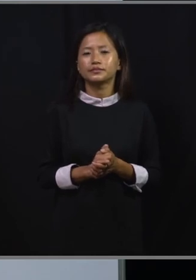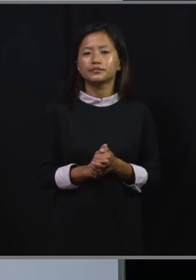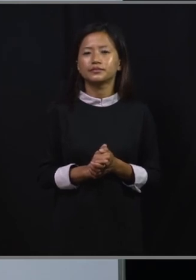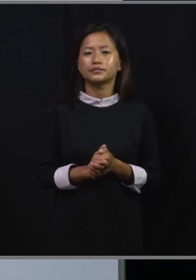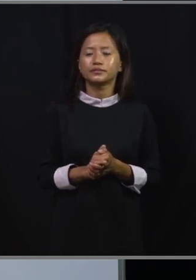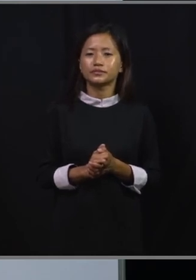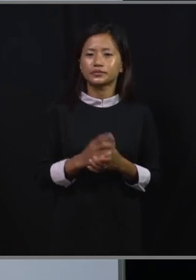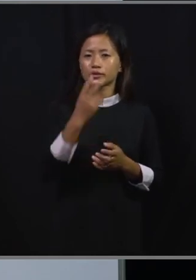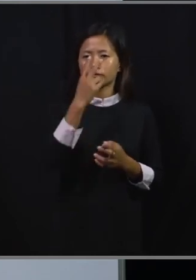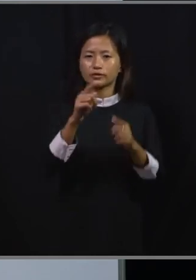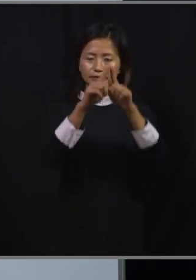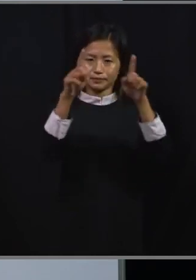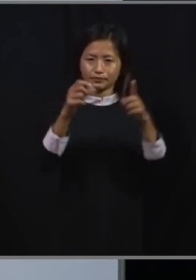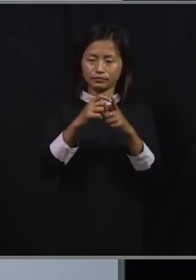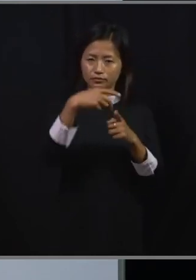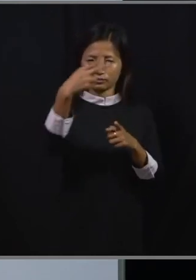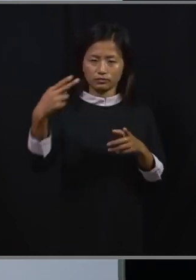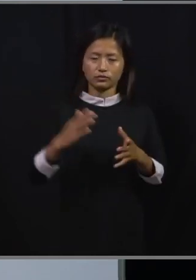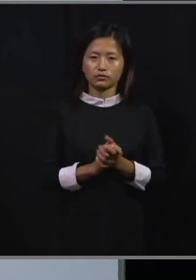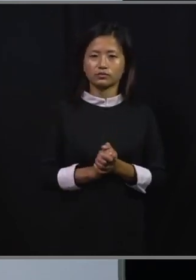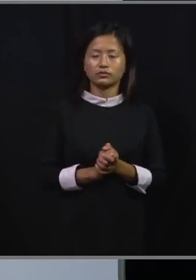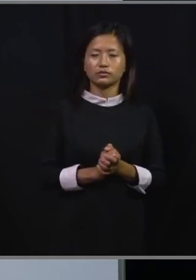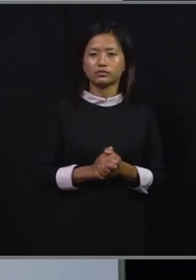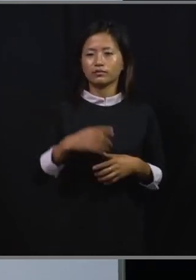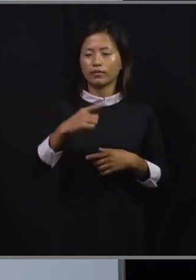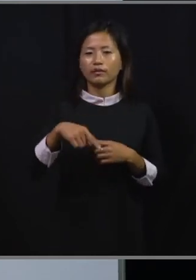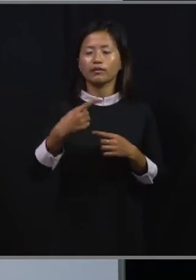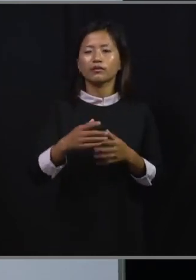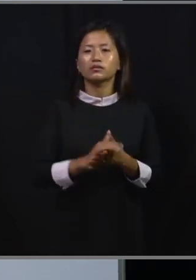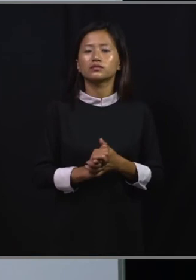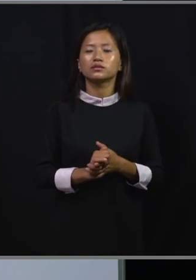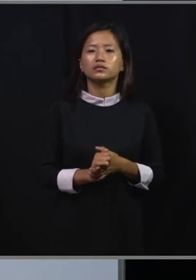all are spherical. Okay. So, now next is